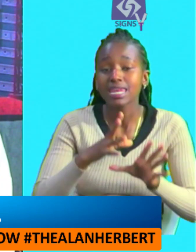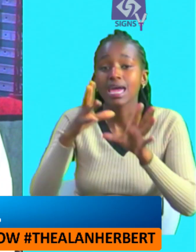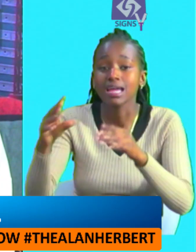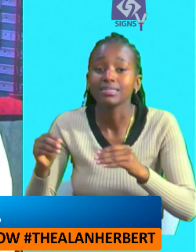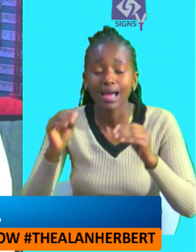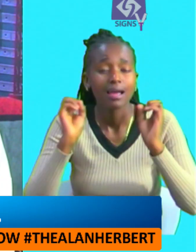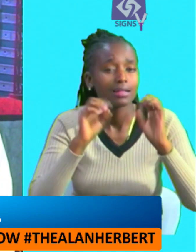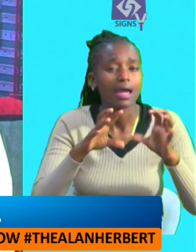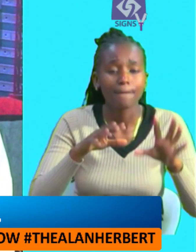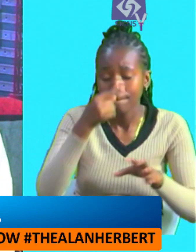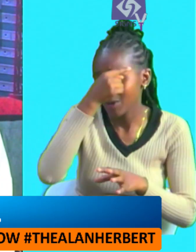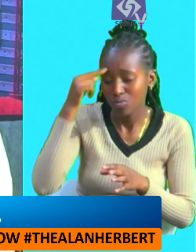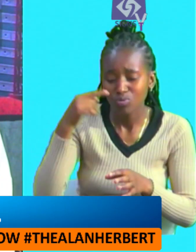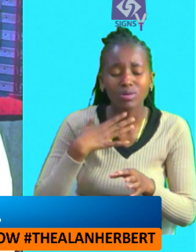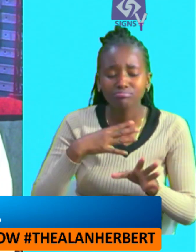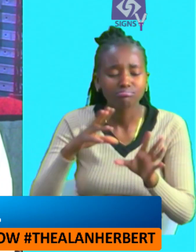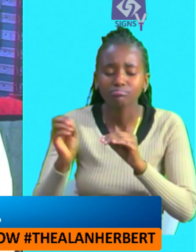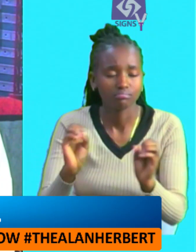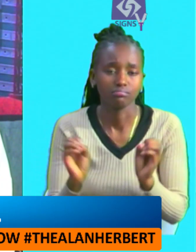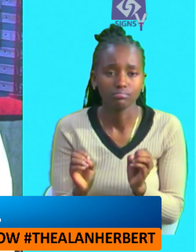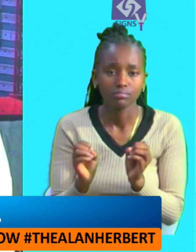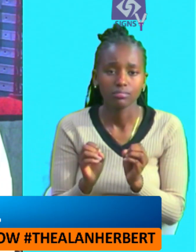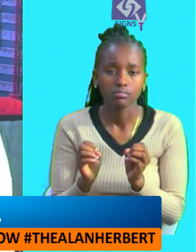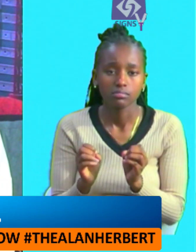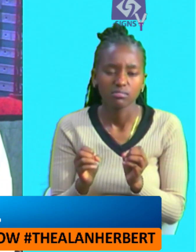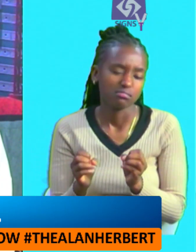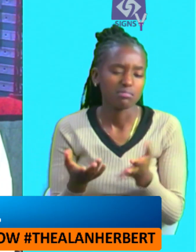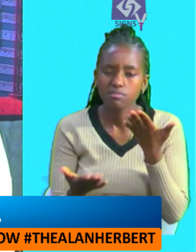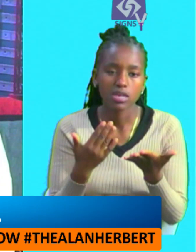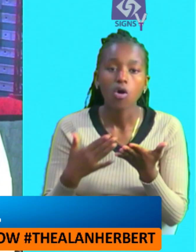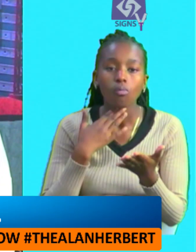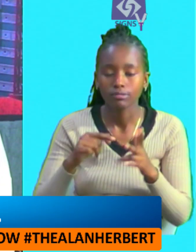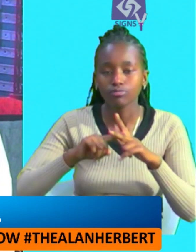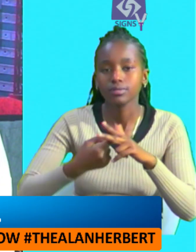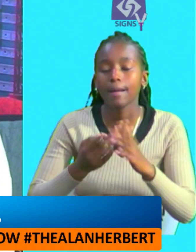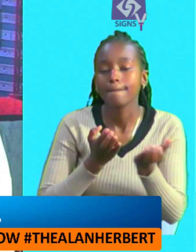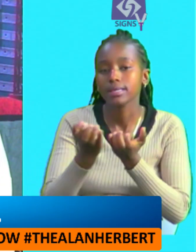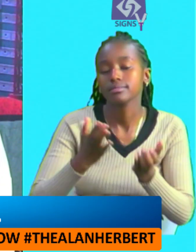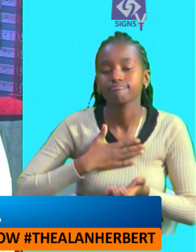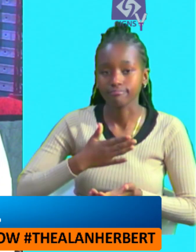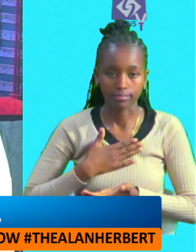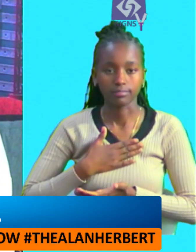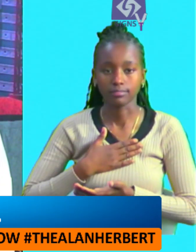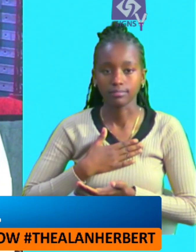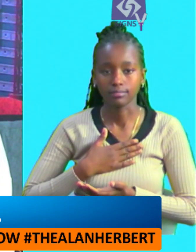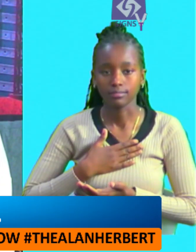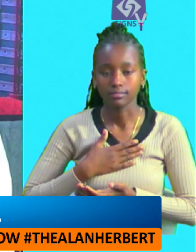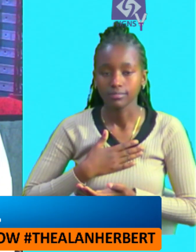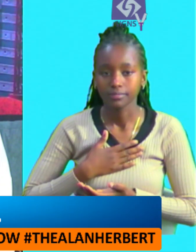ourselves because of society. So then that means that you are not being yourself because you are doing it because